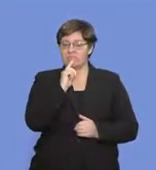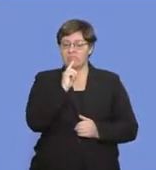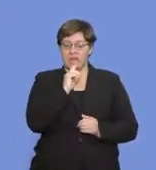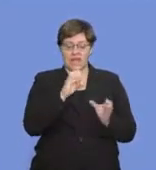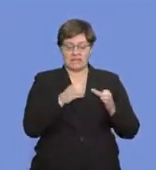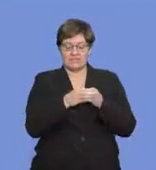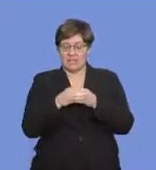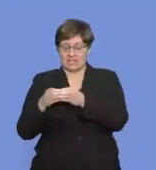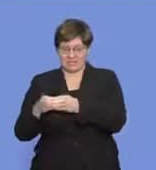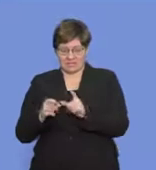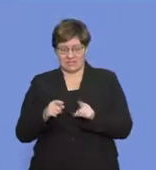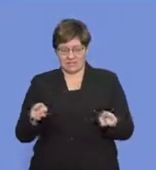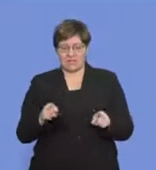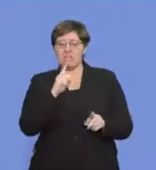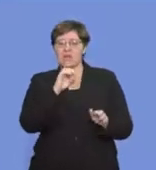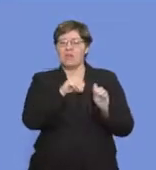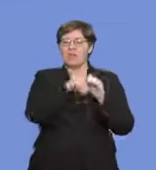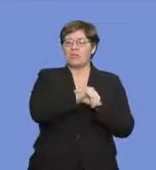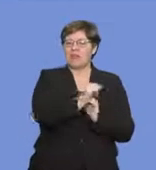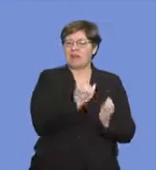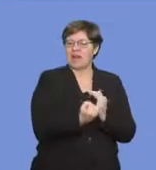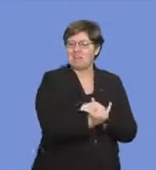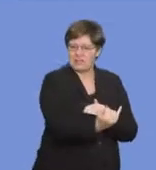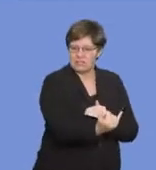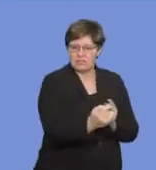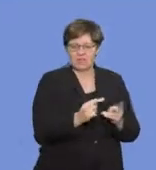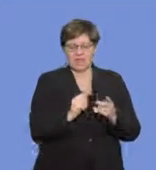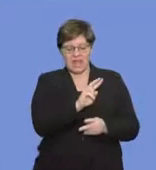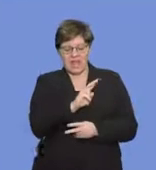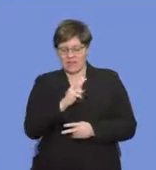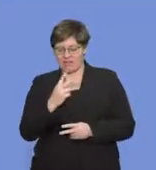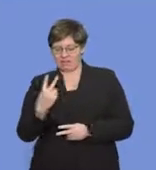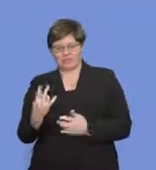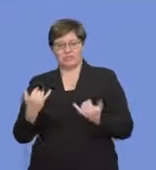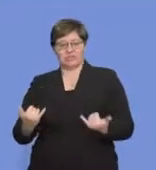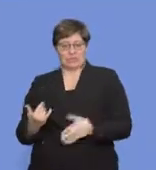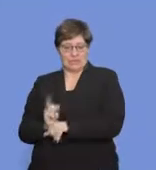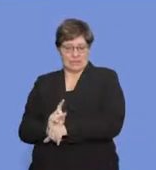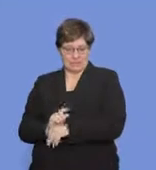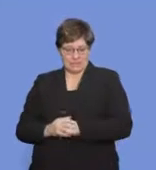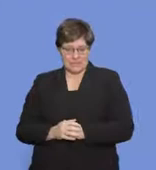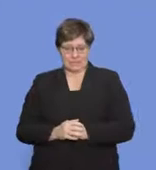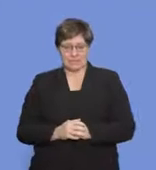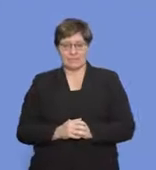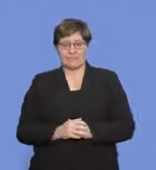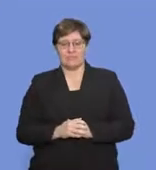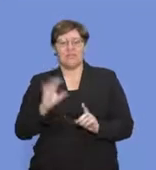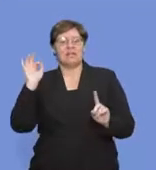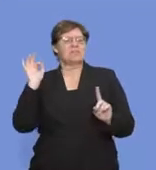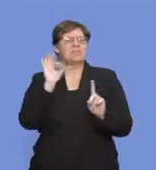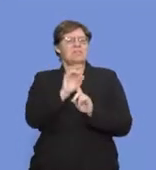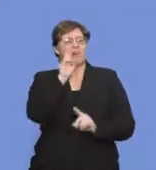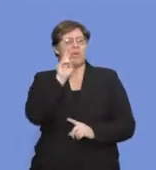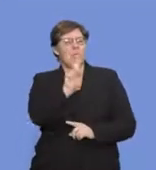we're also going to look at reproductive isolation and evolution in present times. Okay, so specifically we're going to look